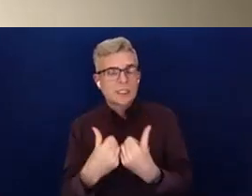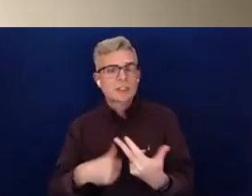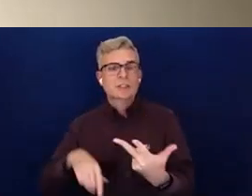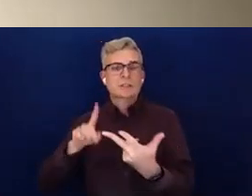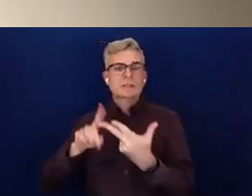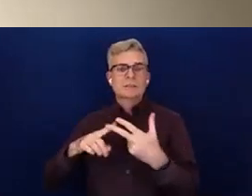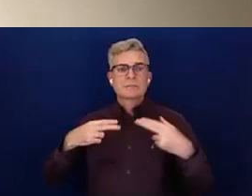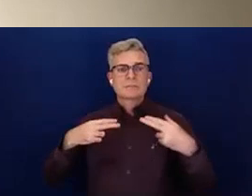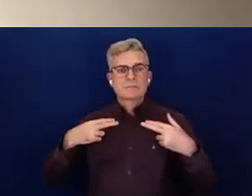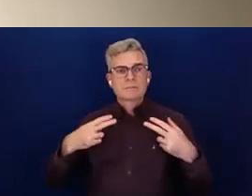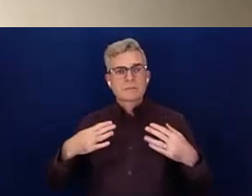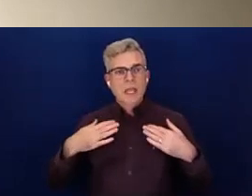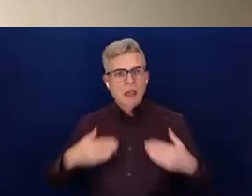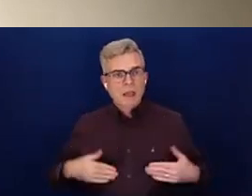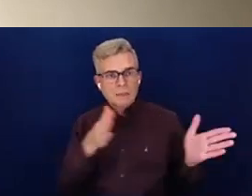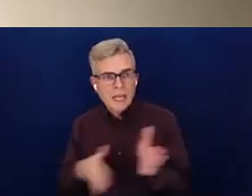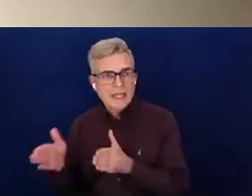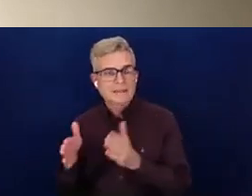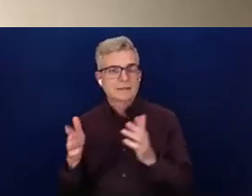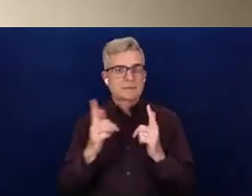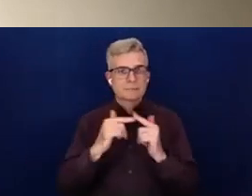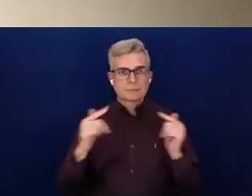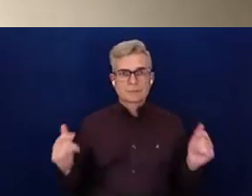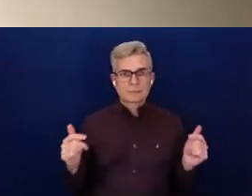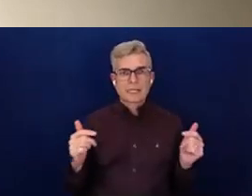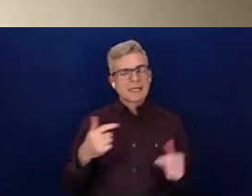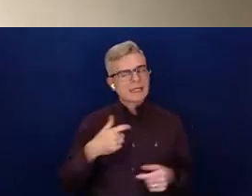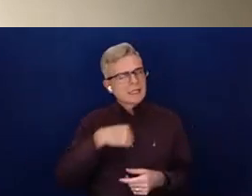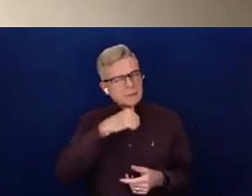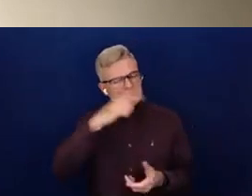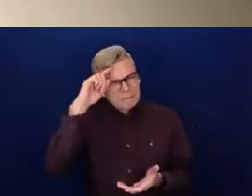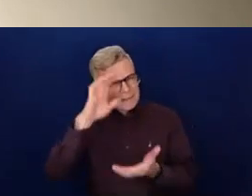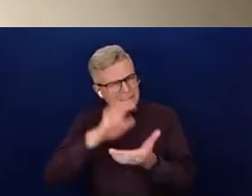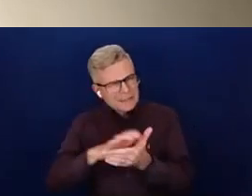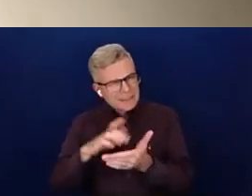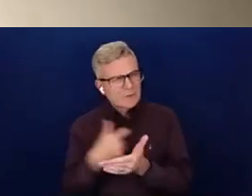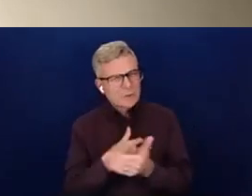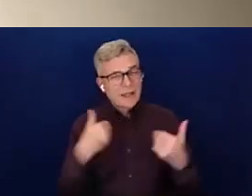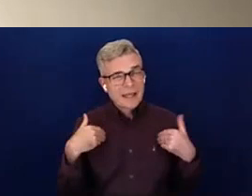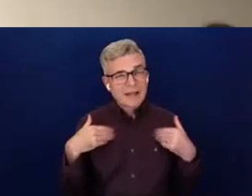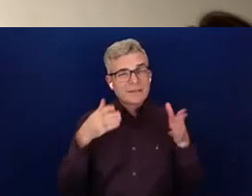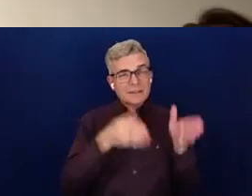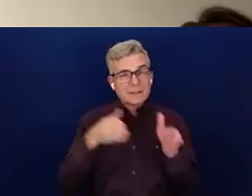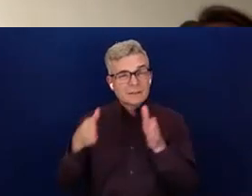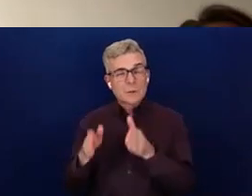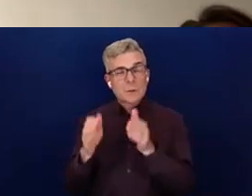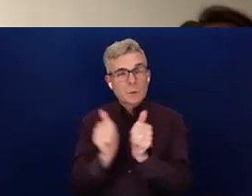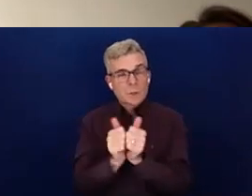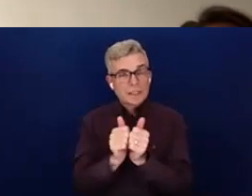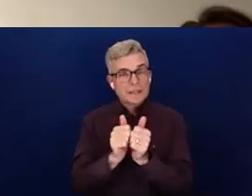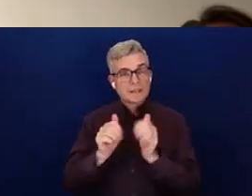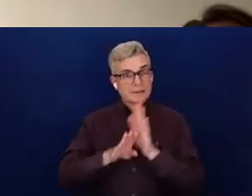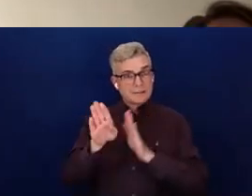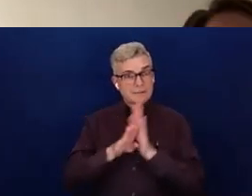don't believe that we have any developmental disability individuals on the committee, but several of